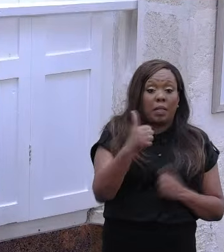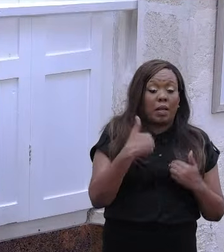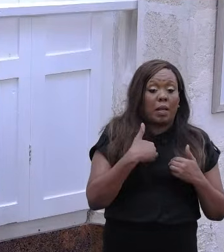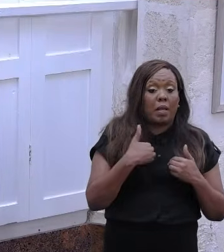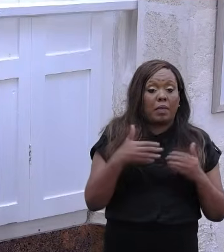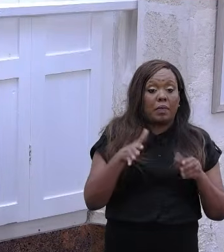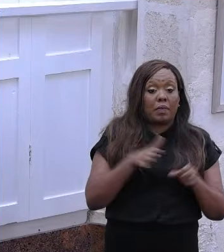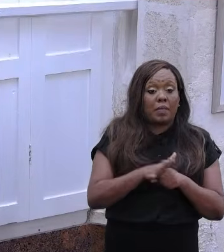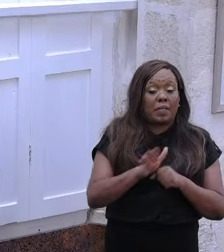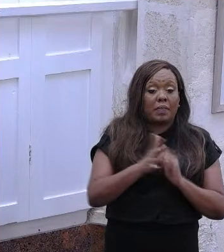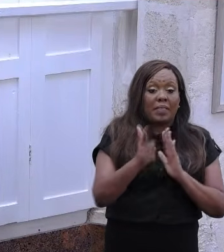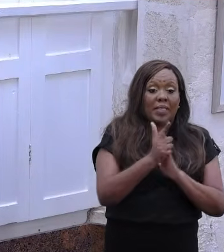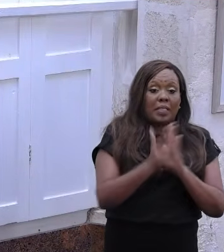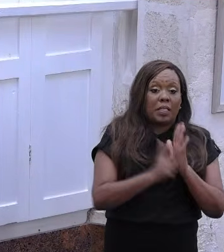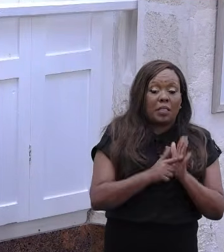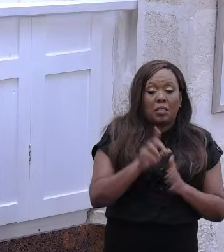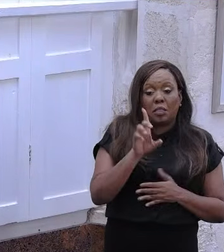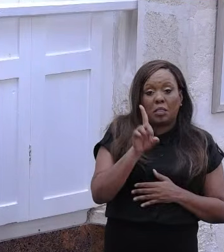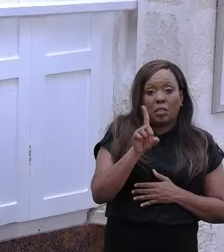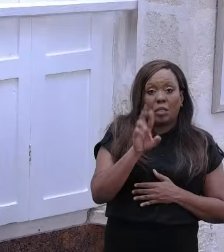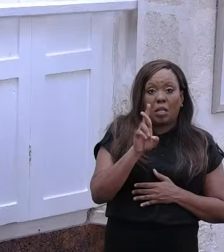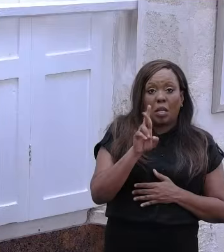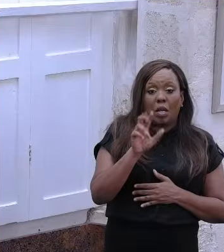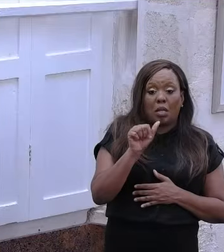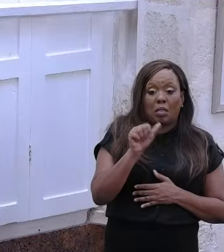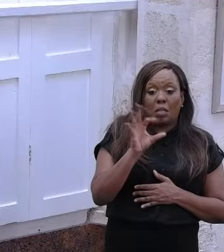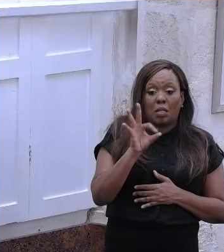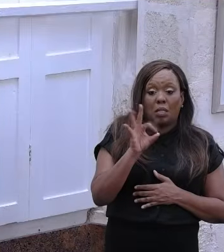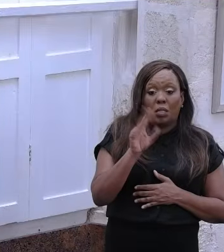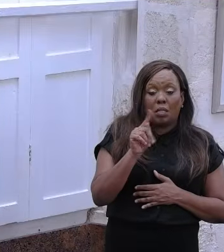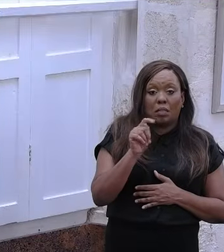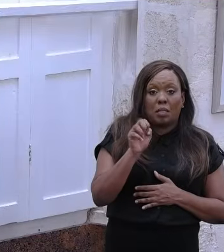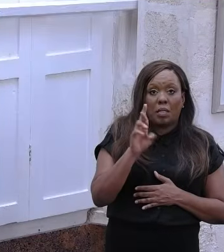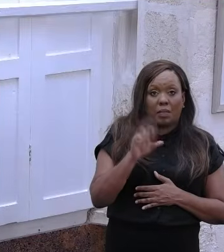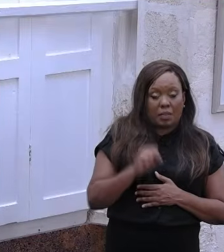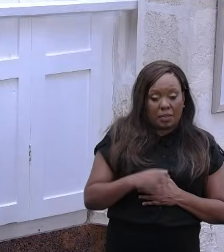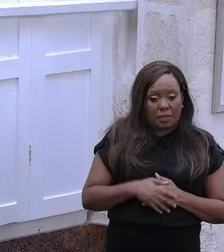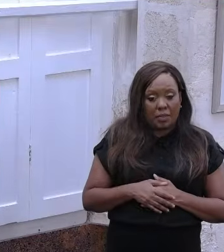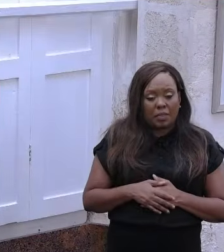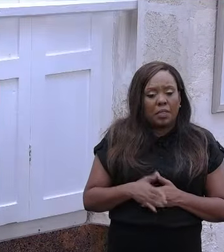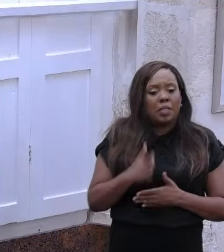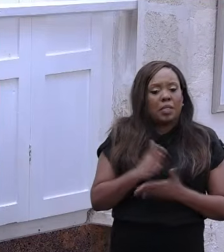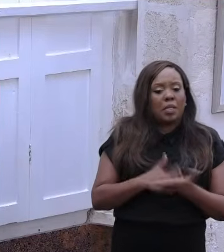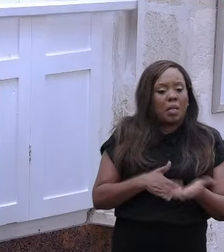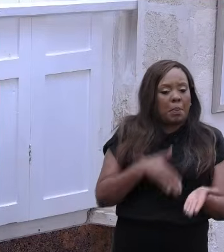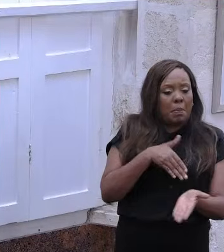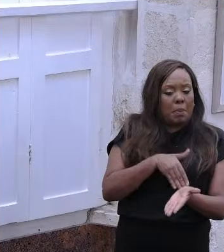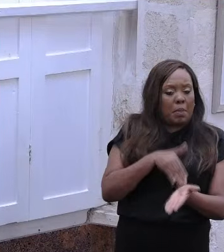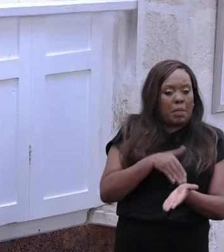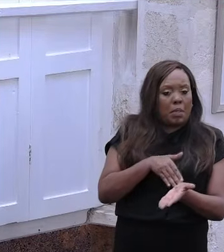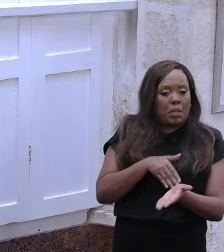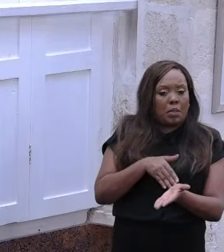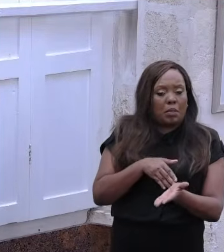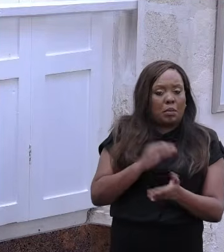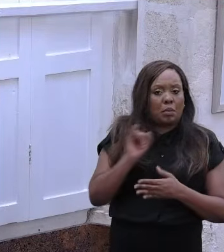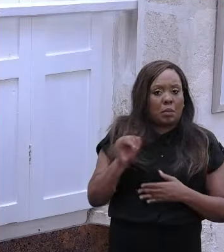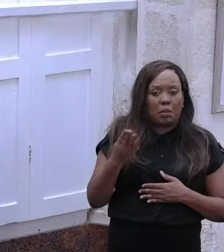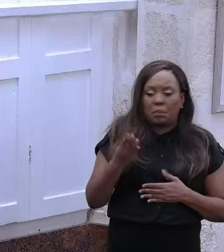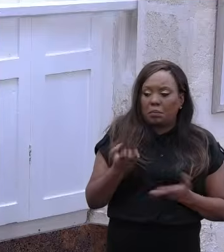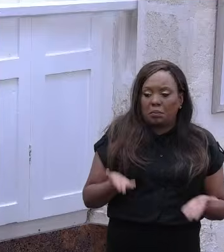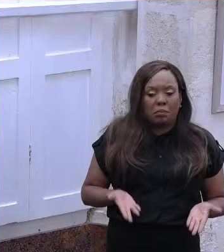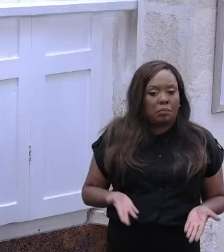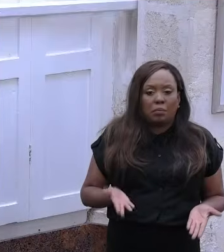the medical area, there are a number of specialized skills that we do not have. And